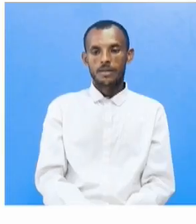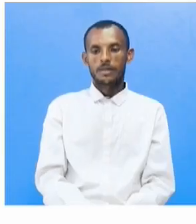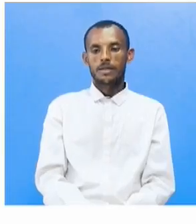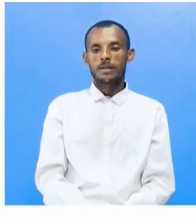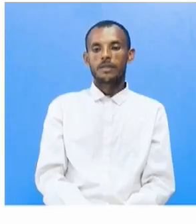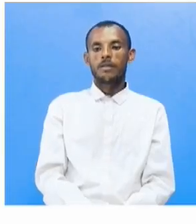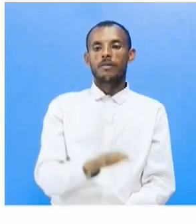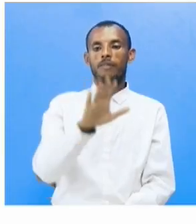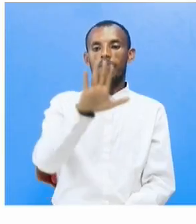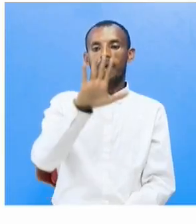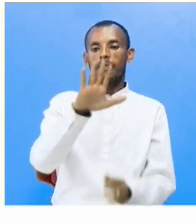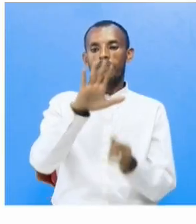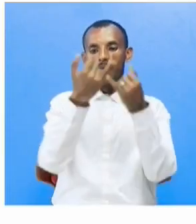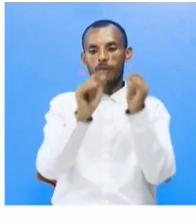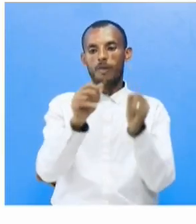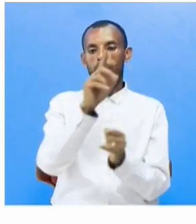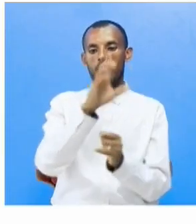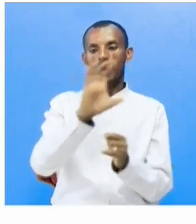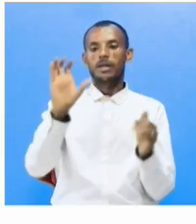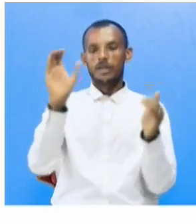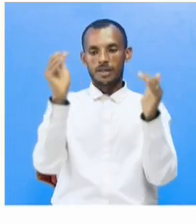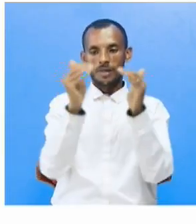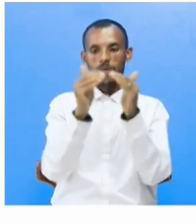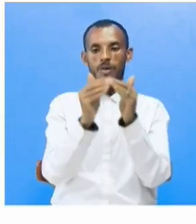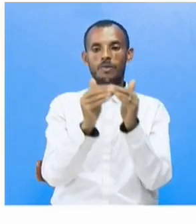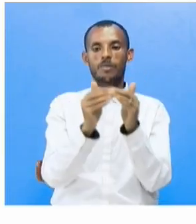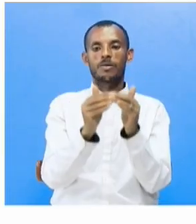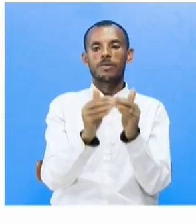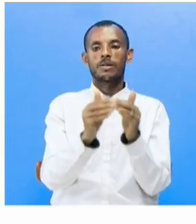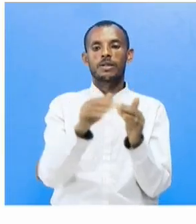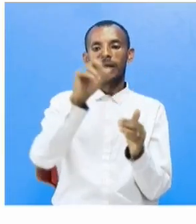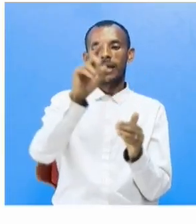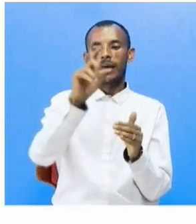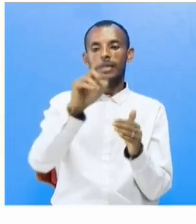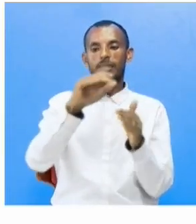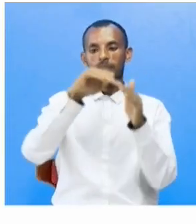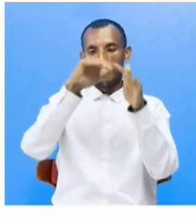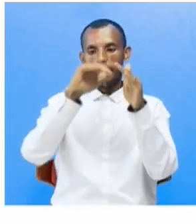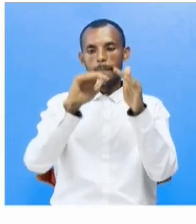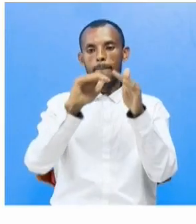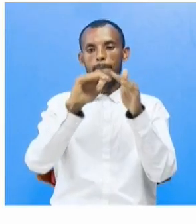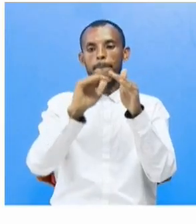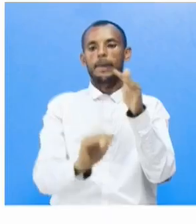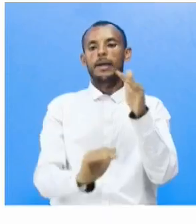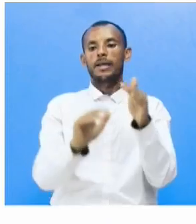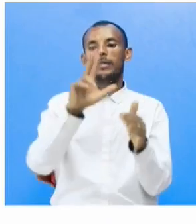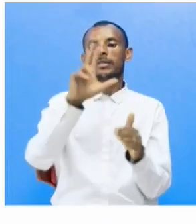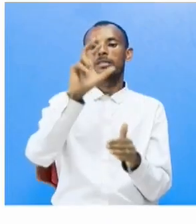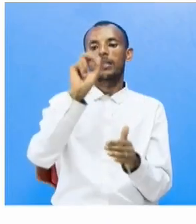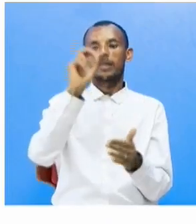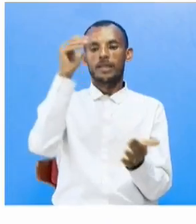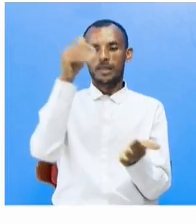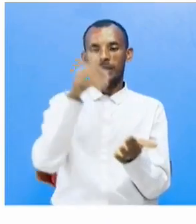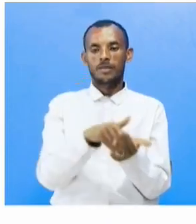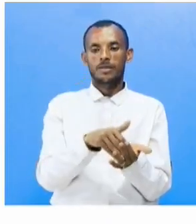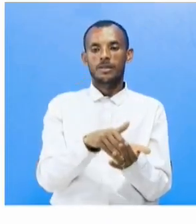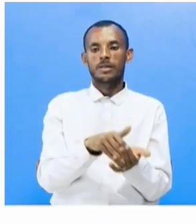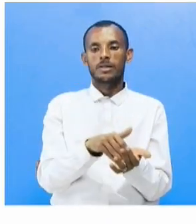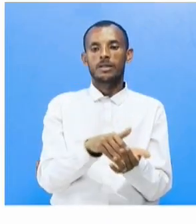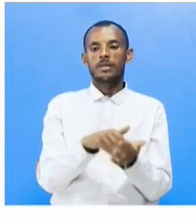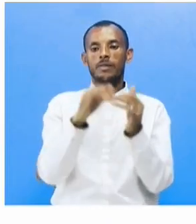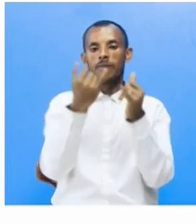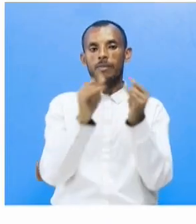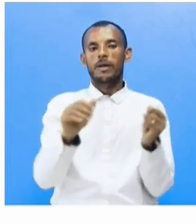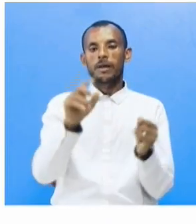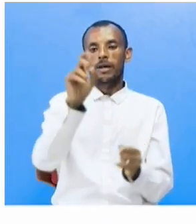over 100 is equal to x minus 3000 divided